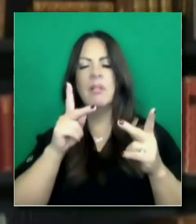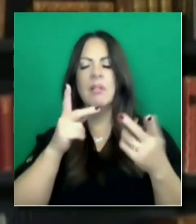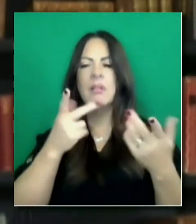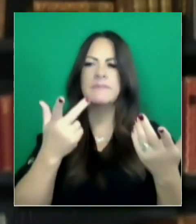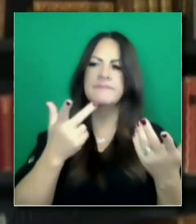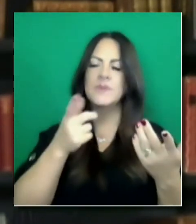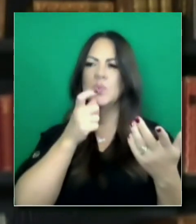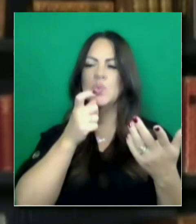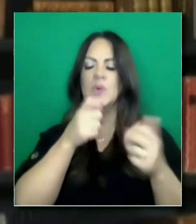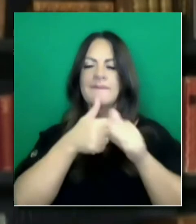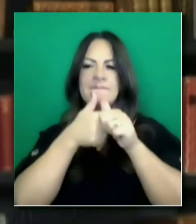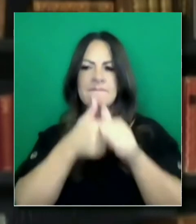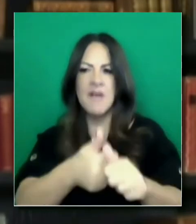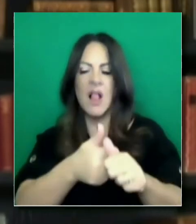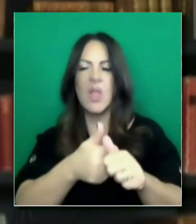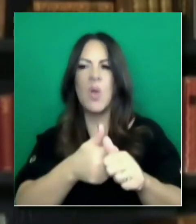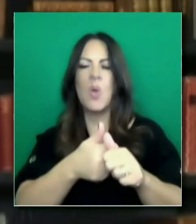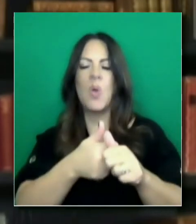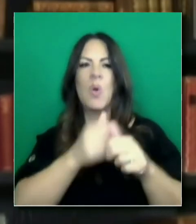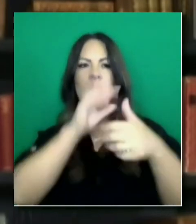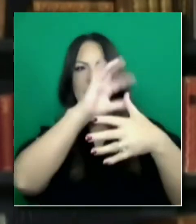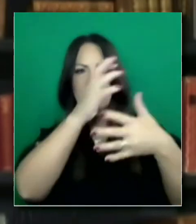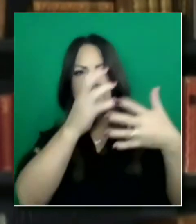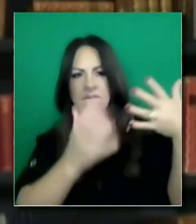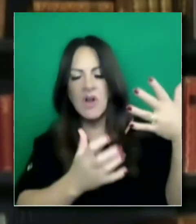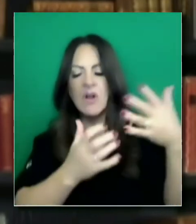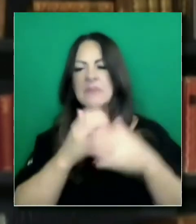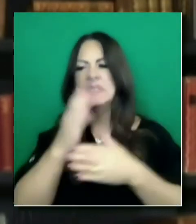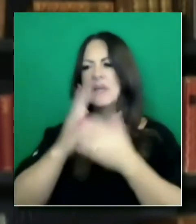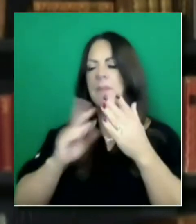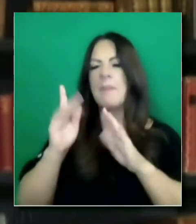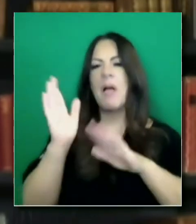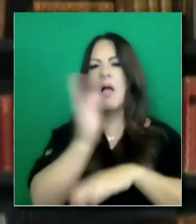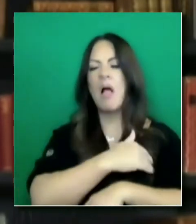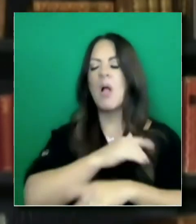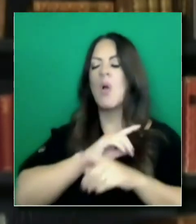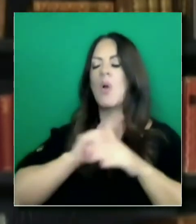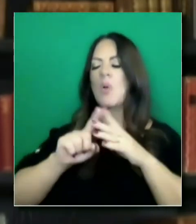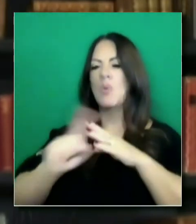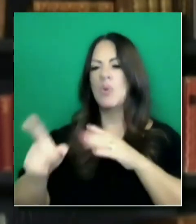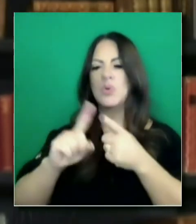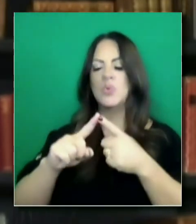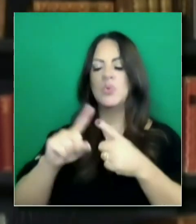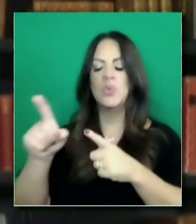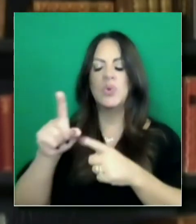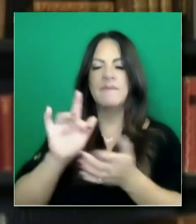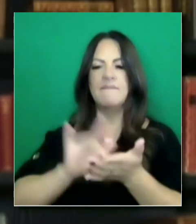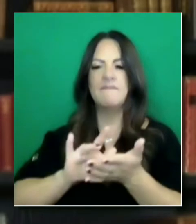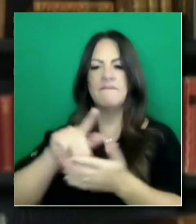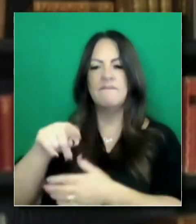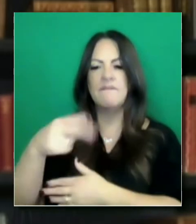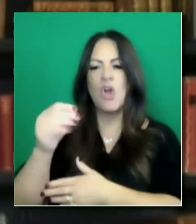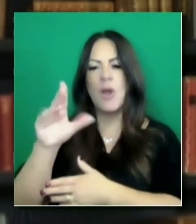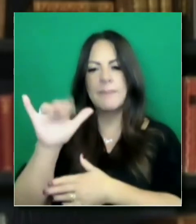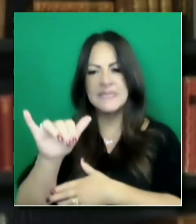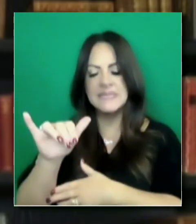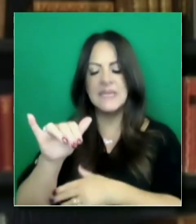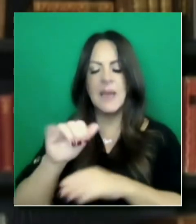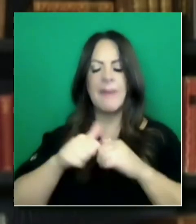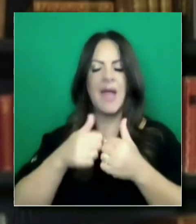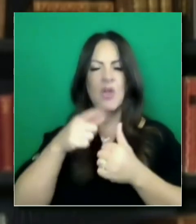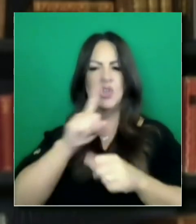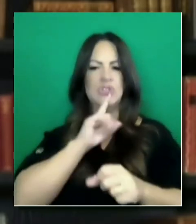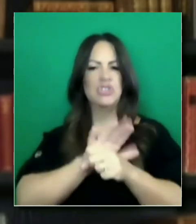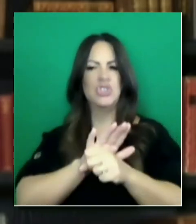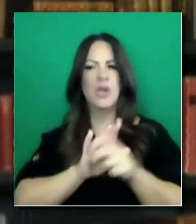of working pharmacies to regulate the process. So how can we be sure that this is proceeding in an orderly way and